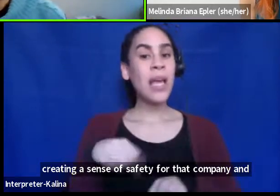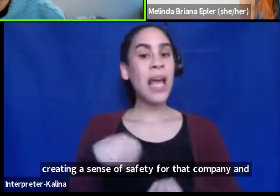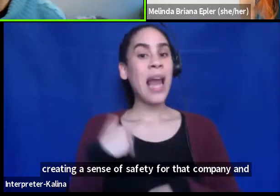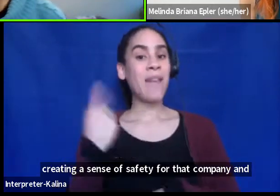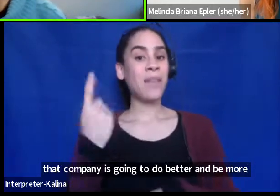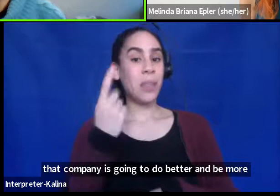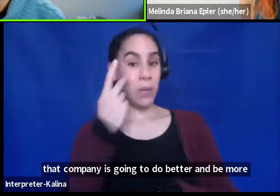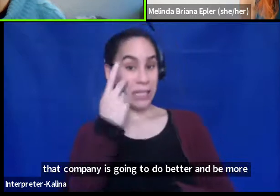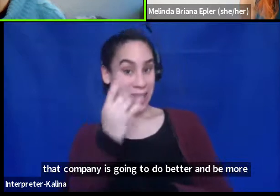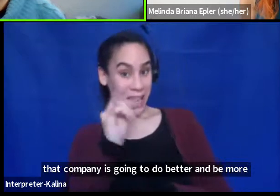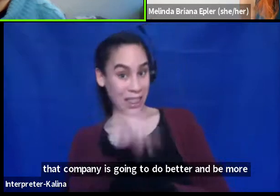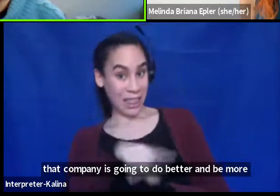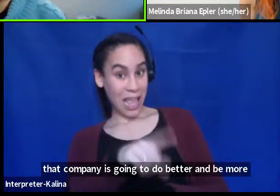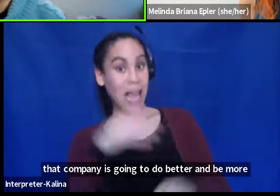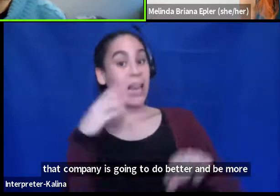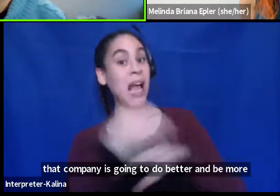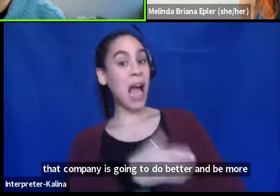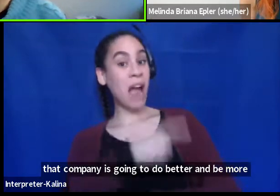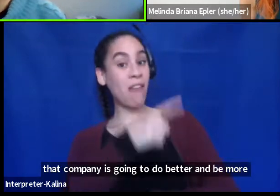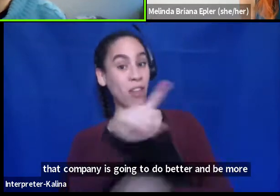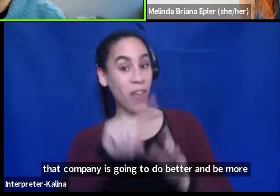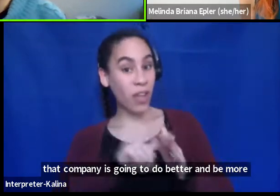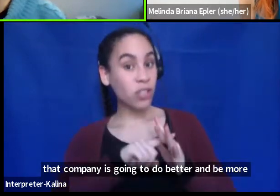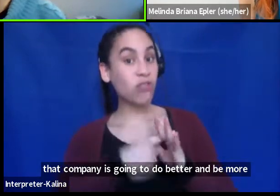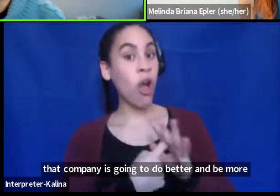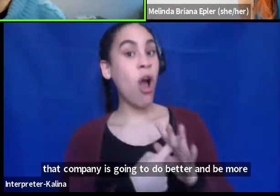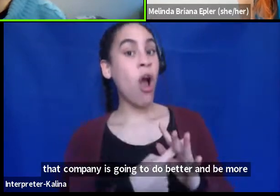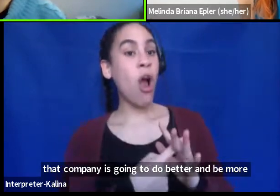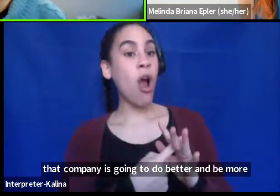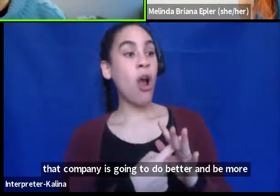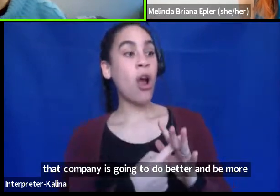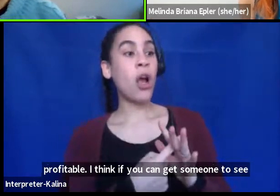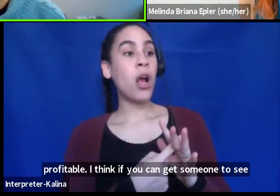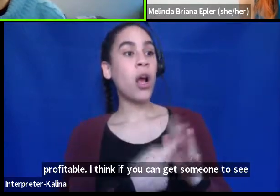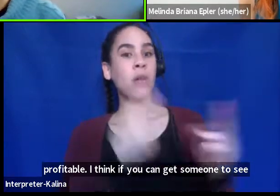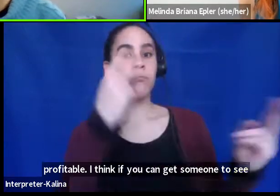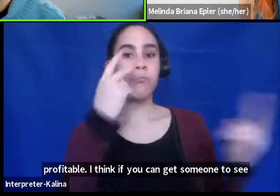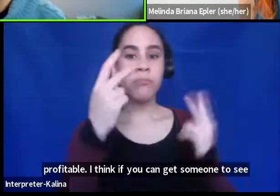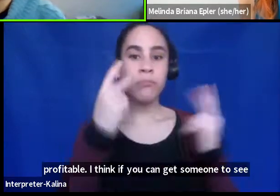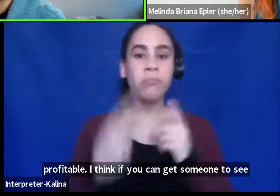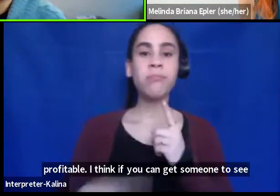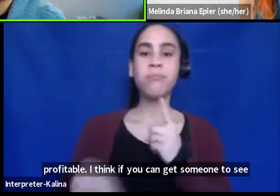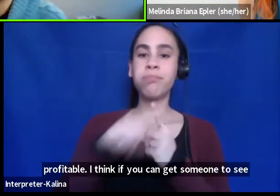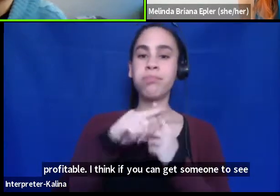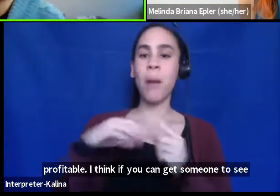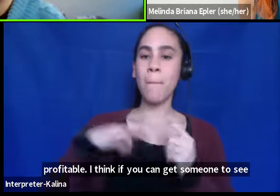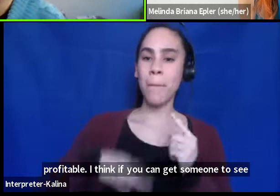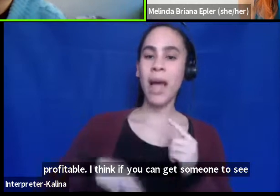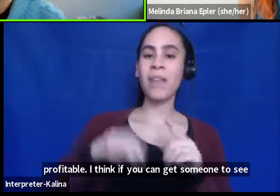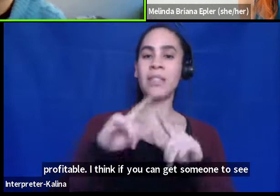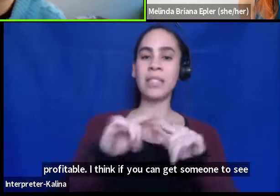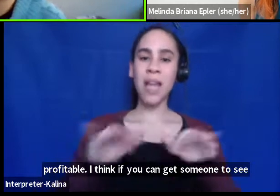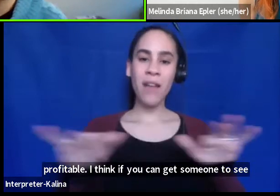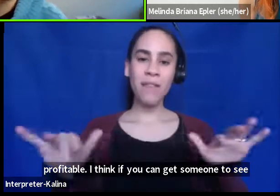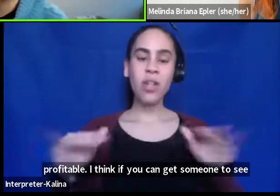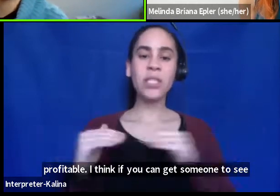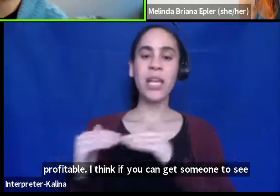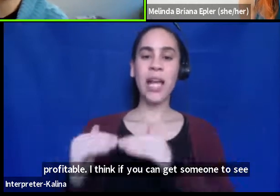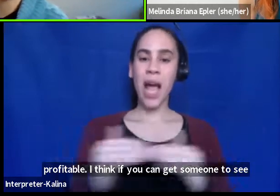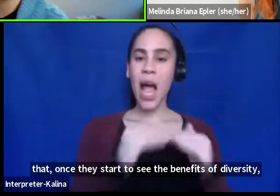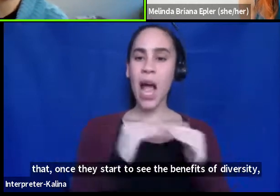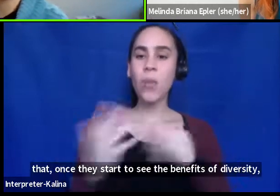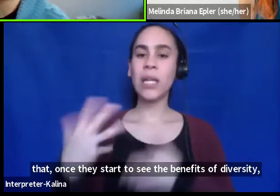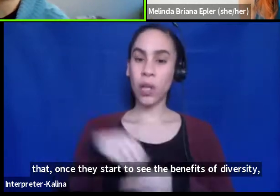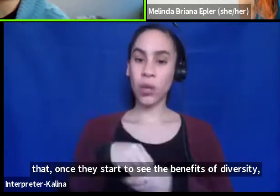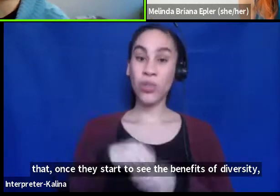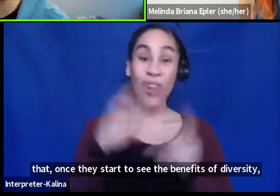that, once they start to see the benefits of diversity, equity, and inclusion work, the hope